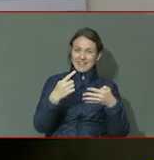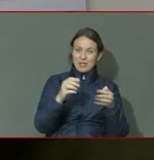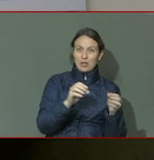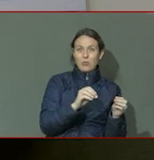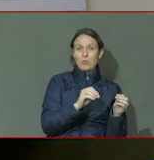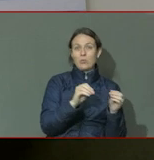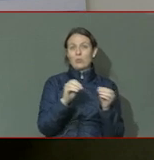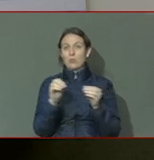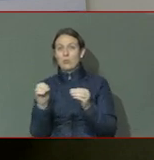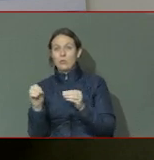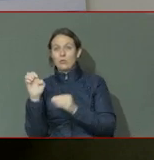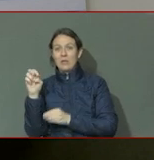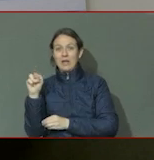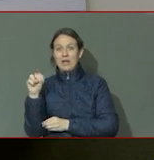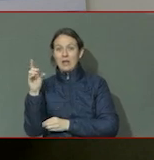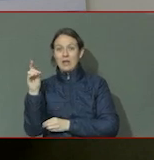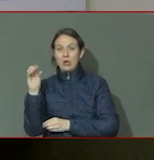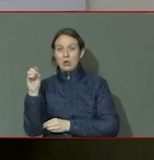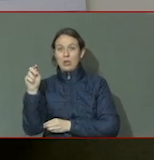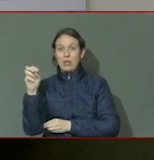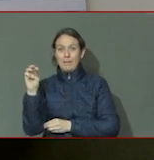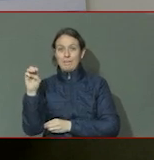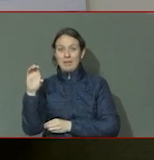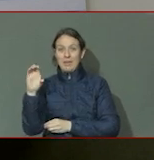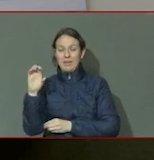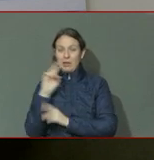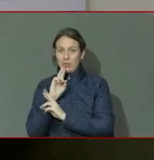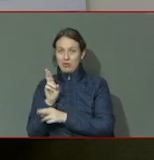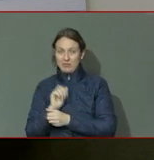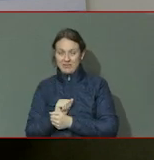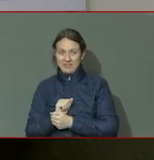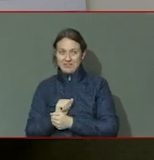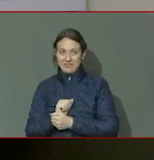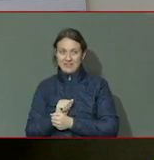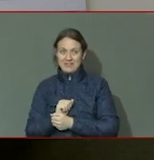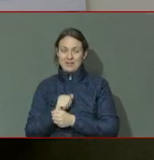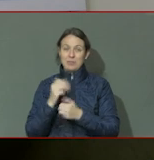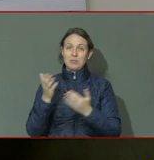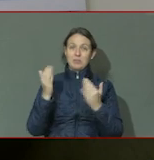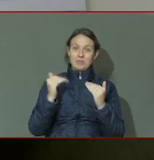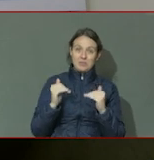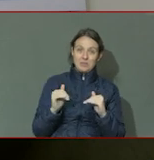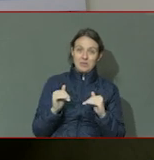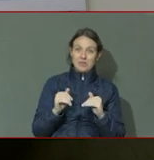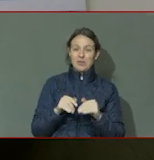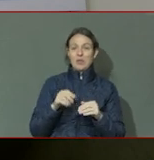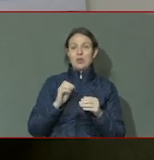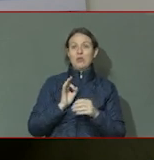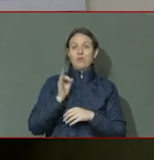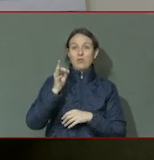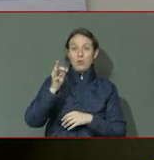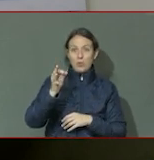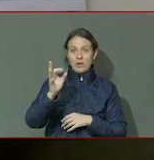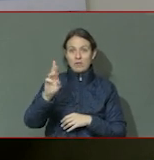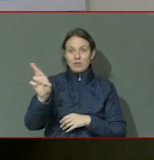the endothermic reaction. And then forward goes with right and reverse goes with left. So